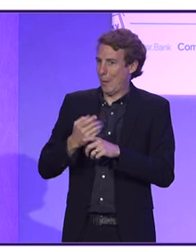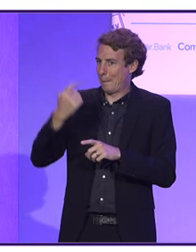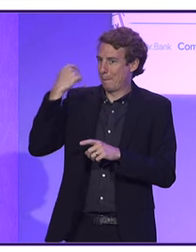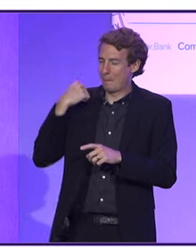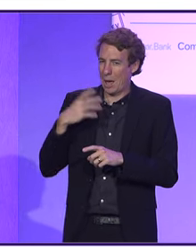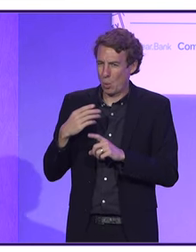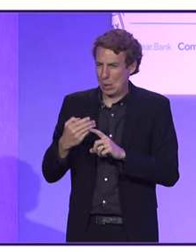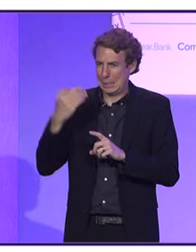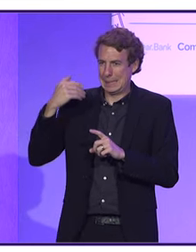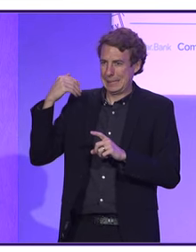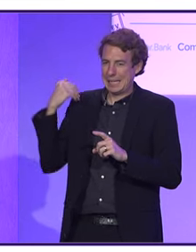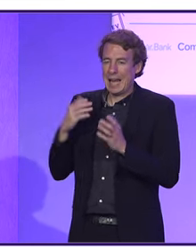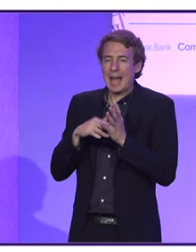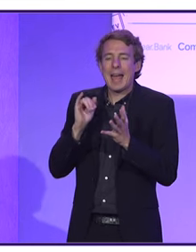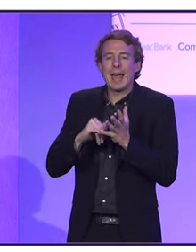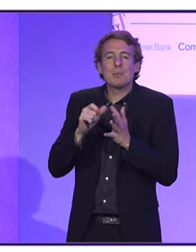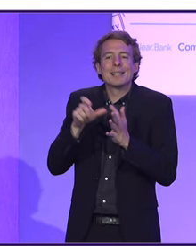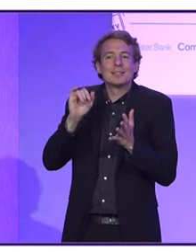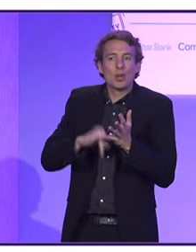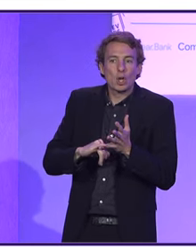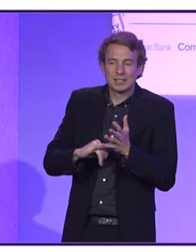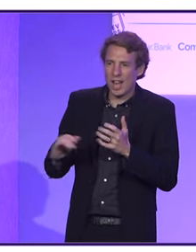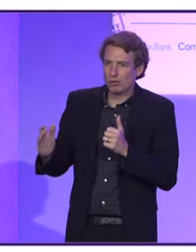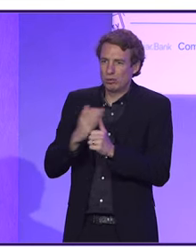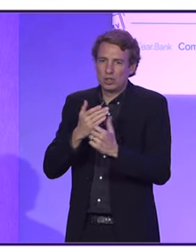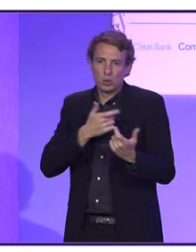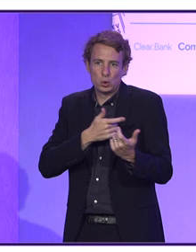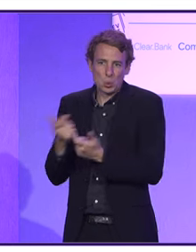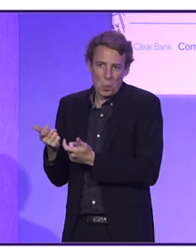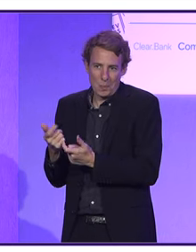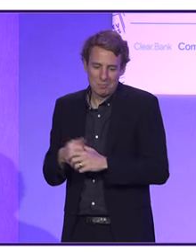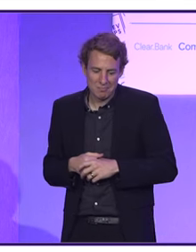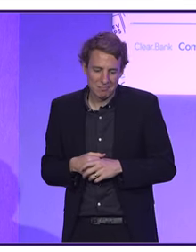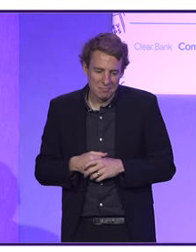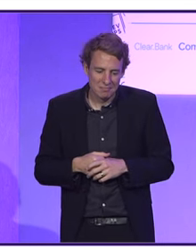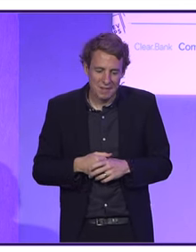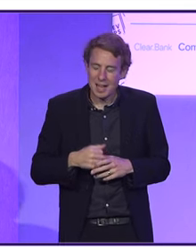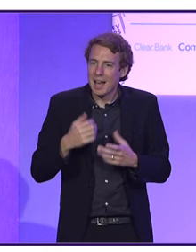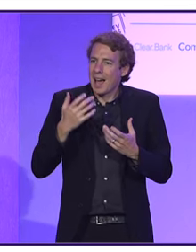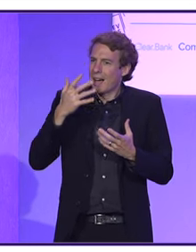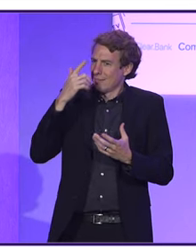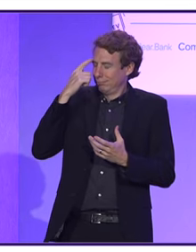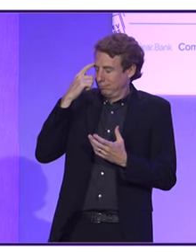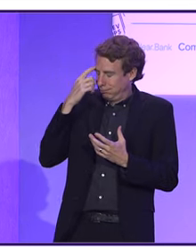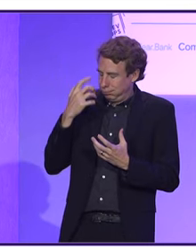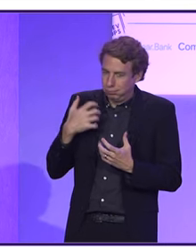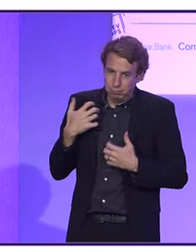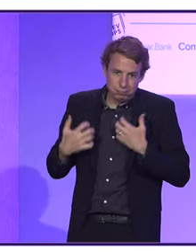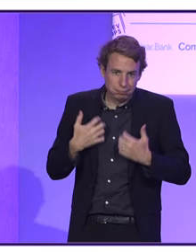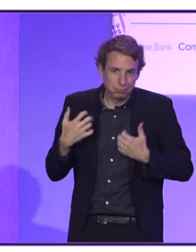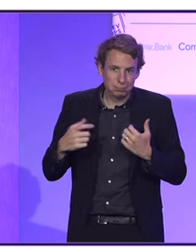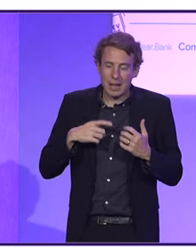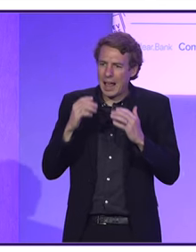you back to MS-DOS days and the original Doom. This thing drove me up the wall because you could load levels in, and it was